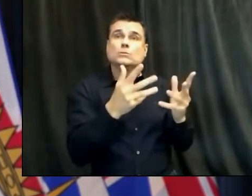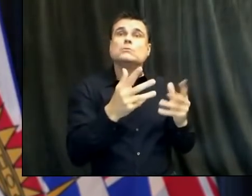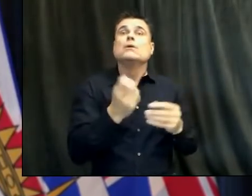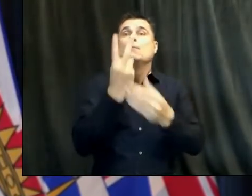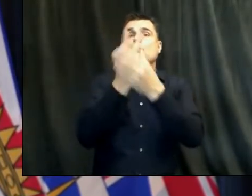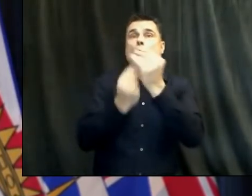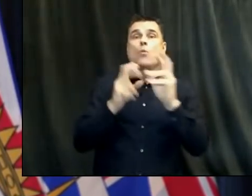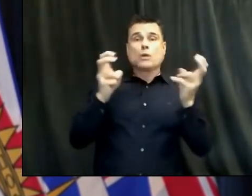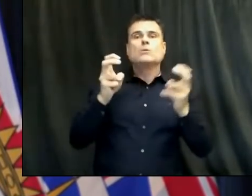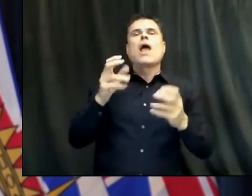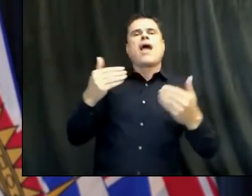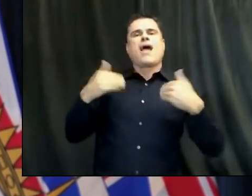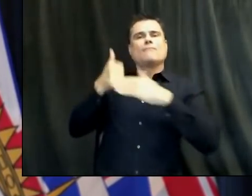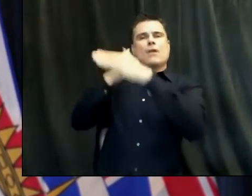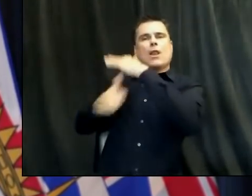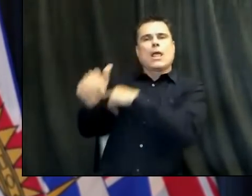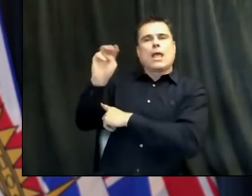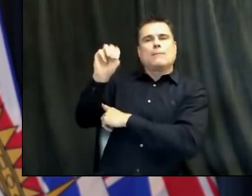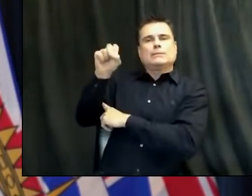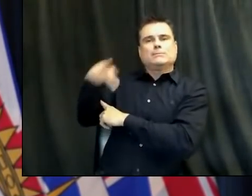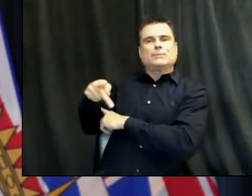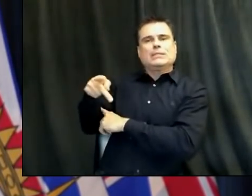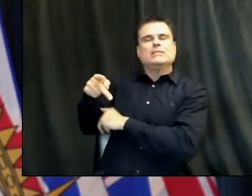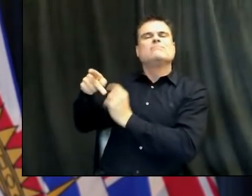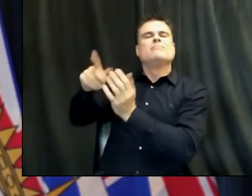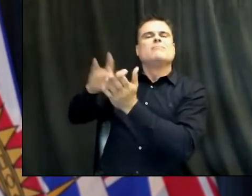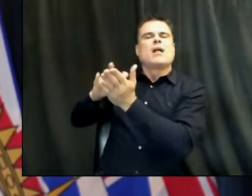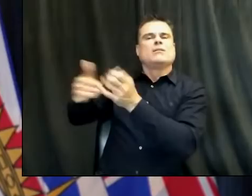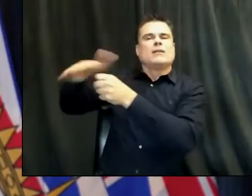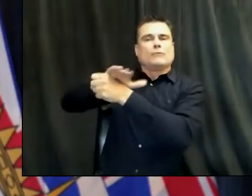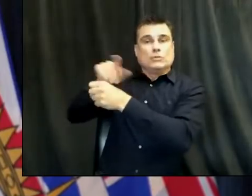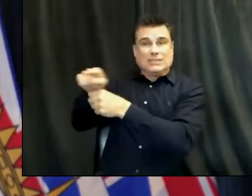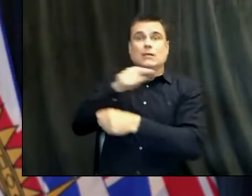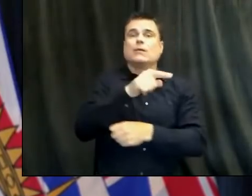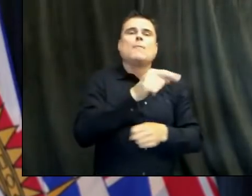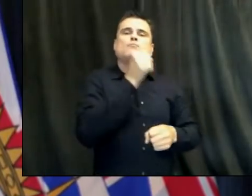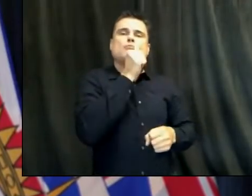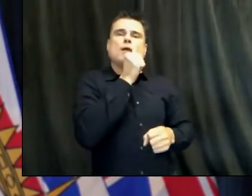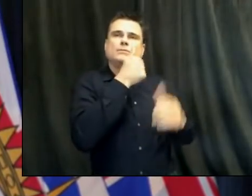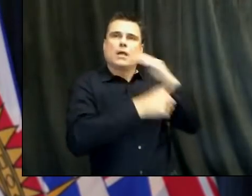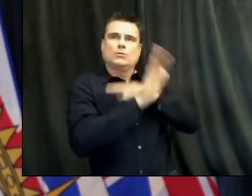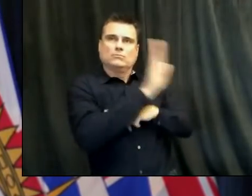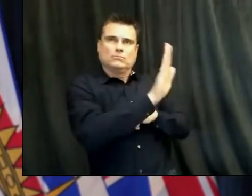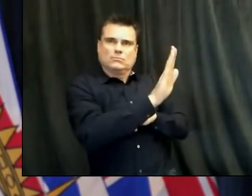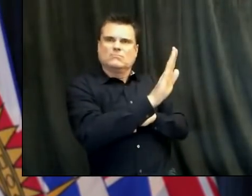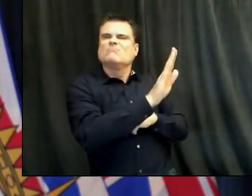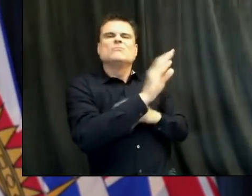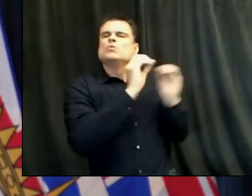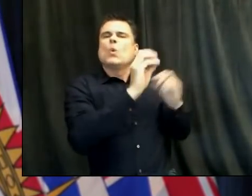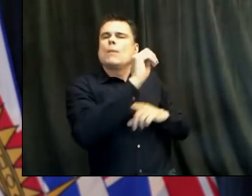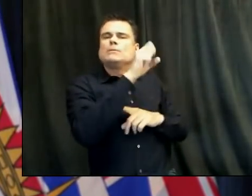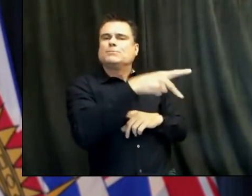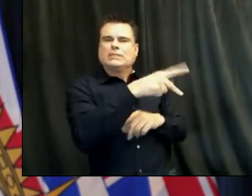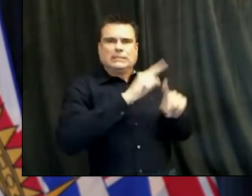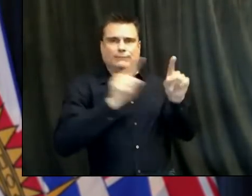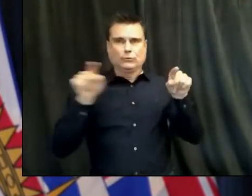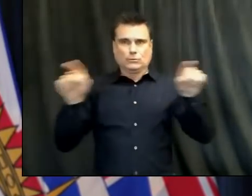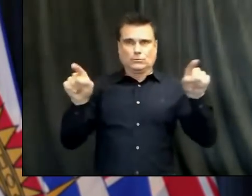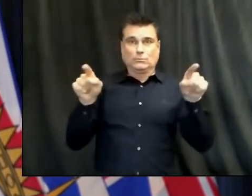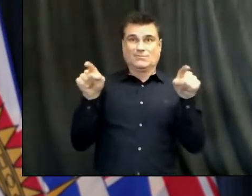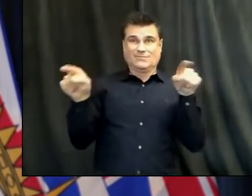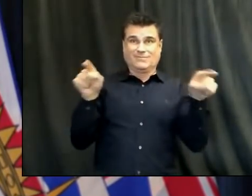MSP funding, so people who have a billing number, and also non-MSP funding. And much of that is people who